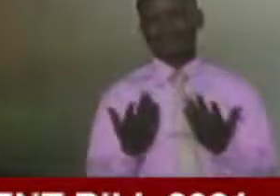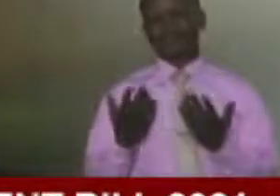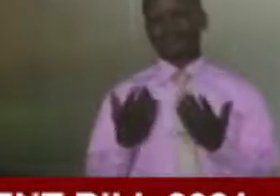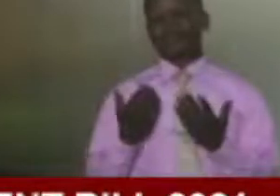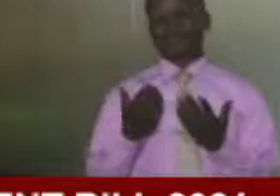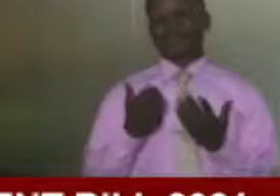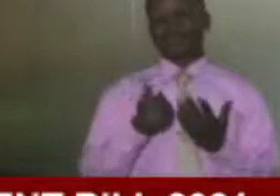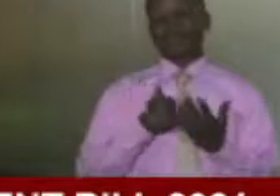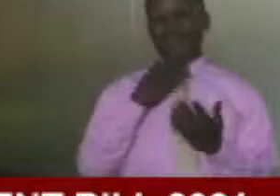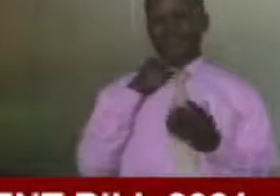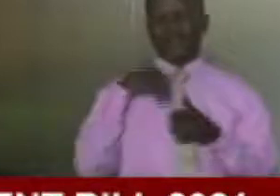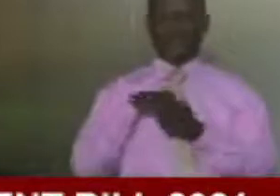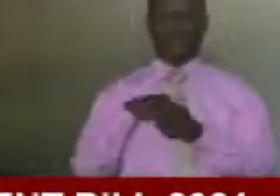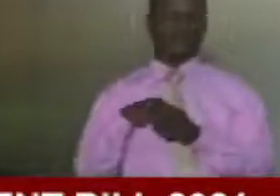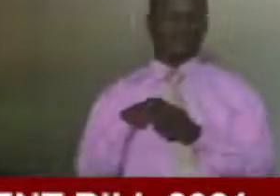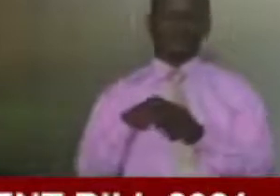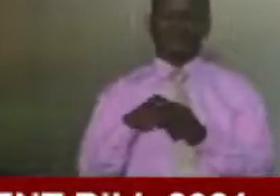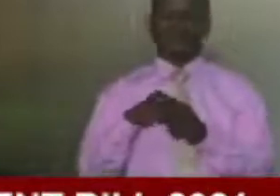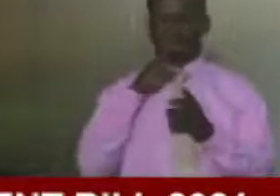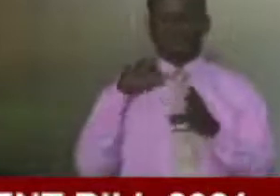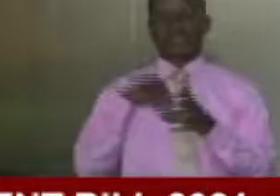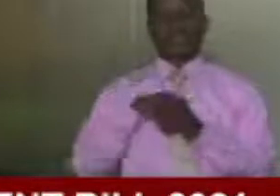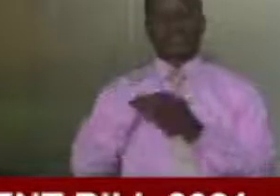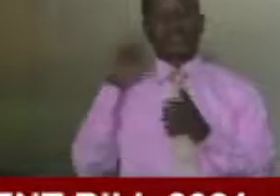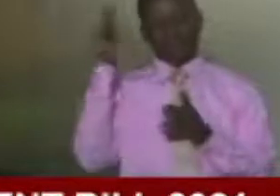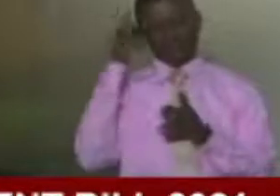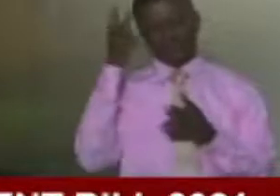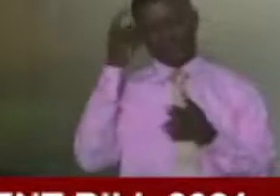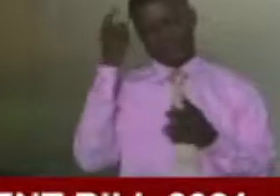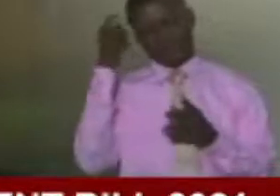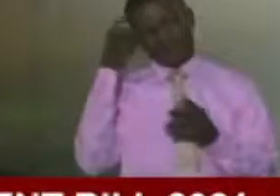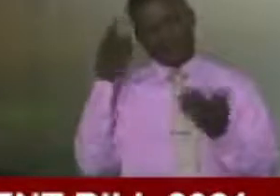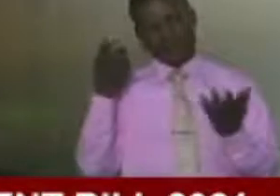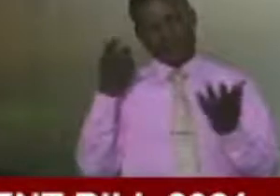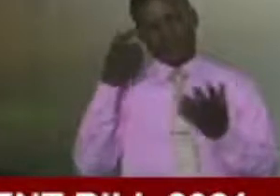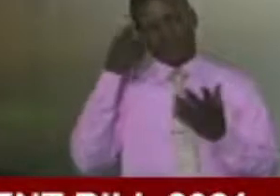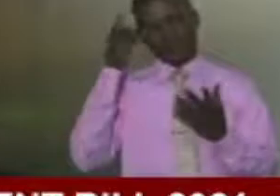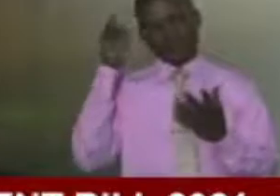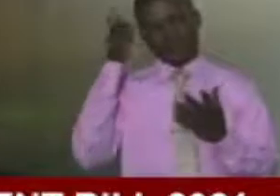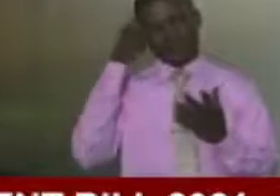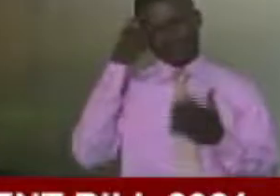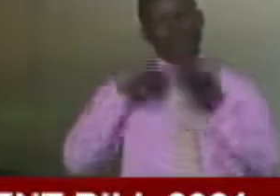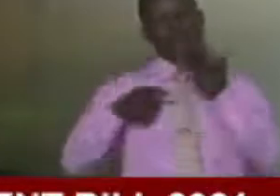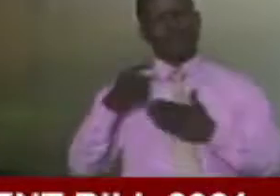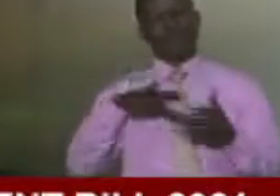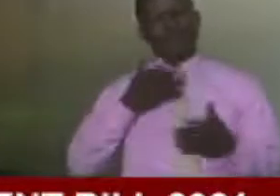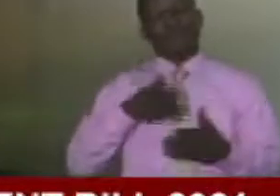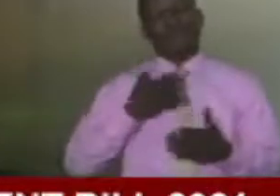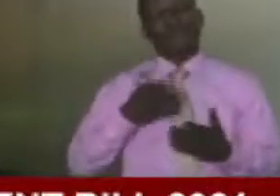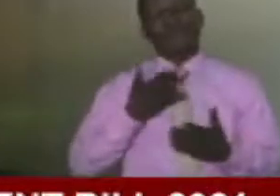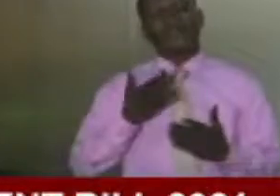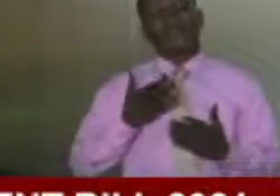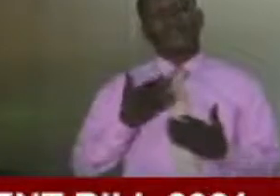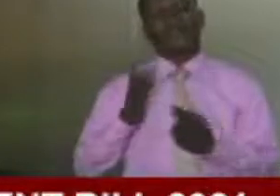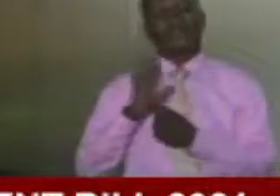We've seen this with the arms of government. So when the executive had returned this bill to the National Assembly, what kind of reaction should we be